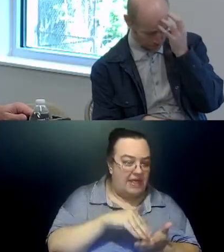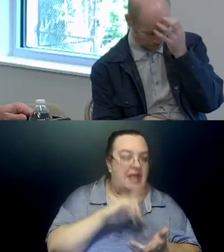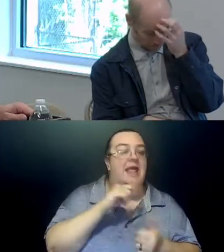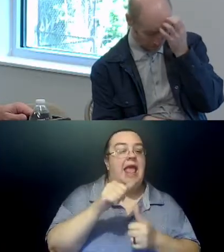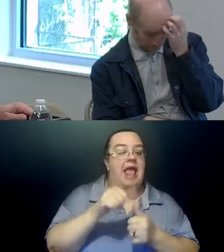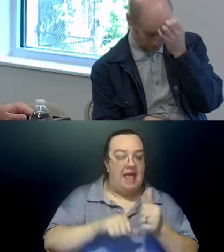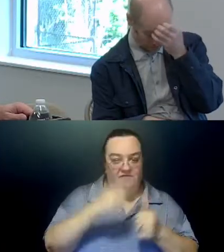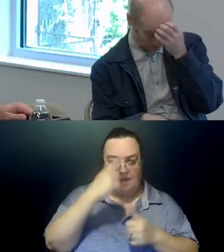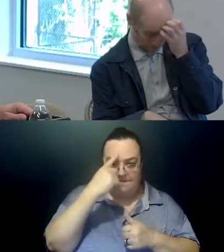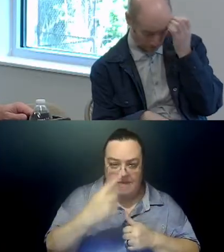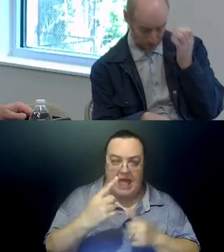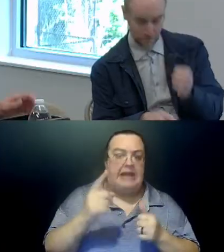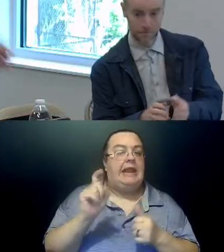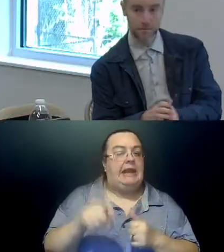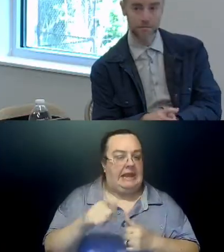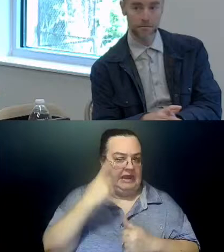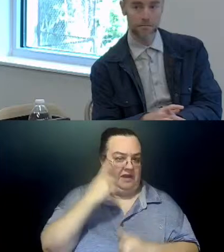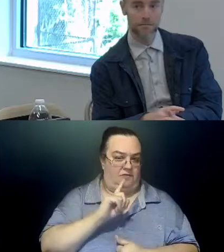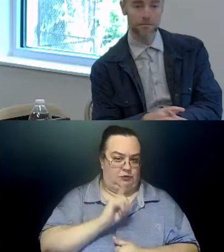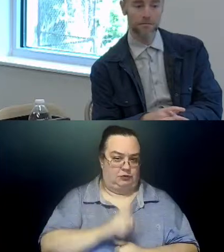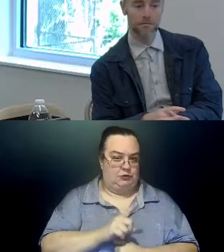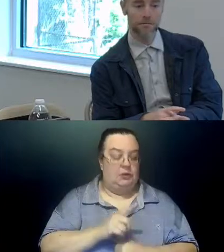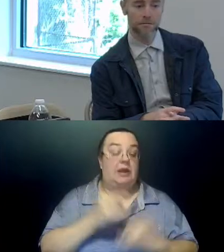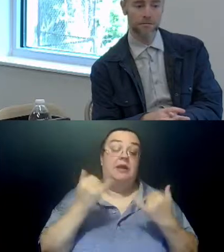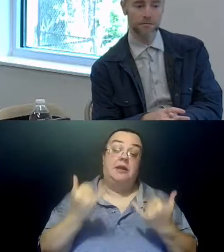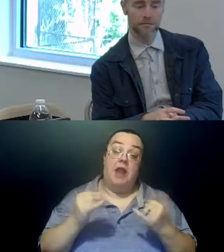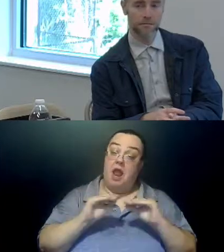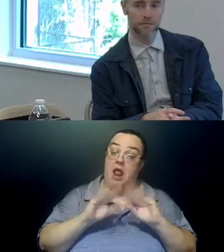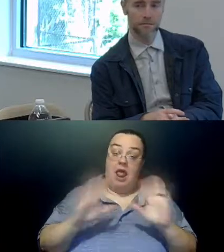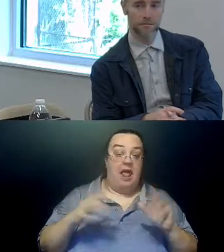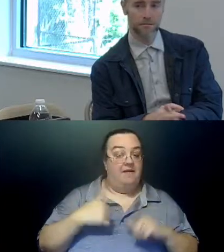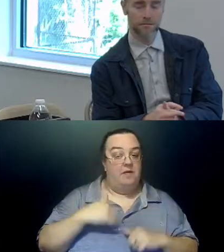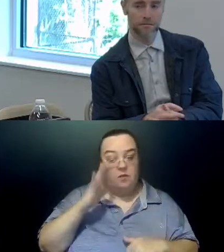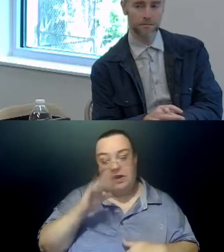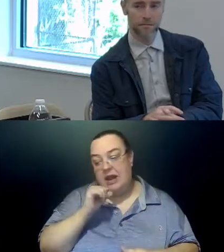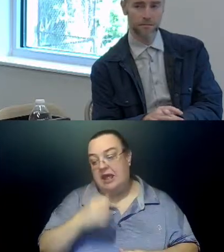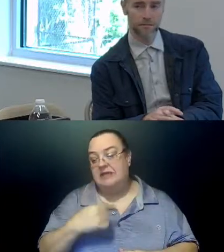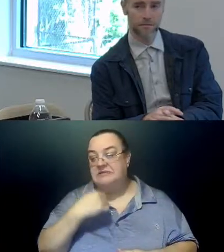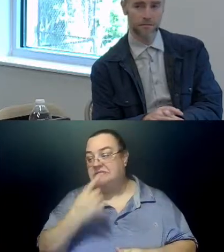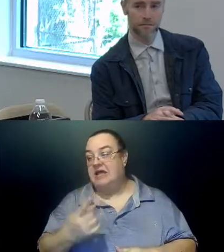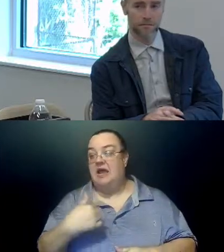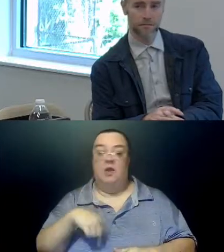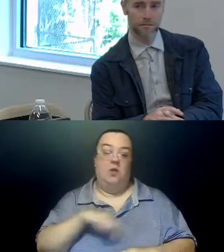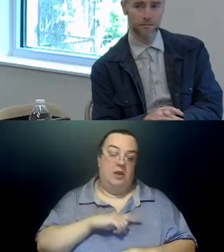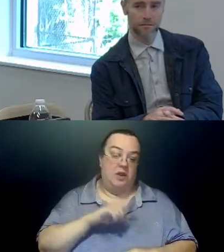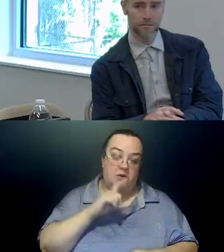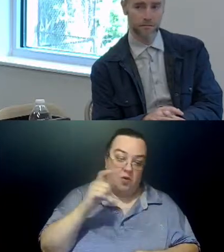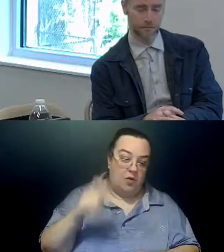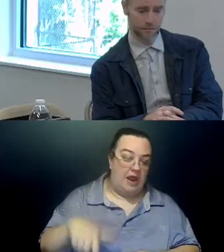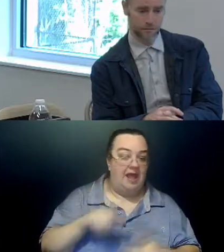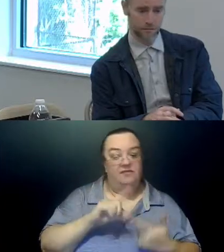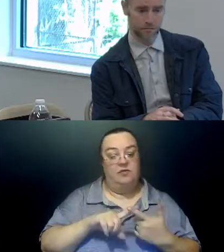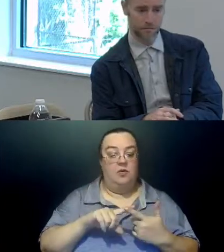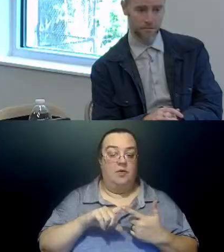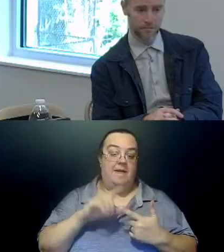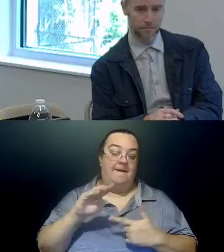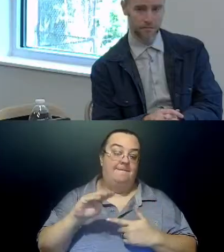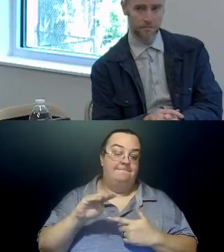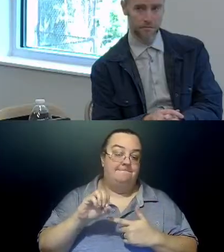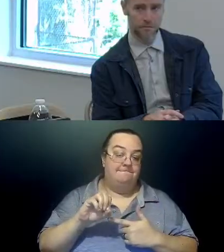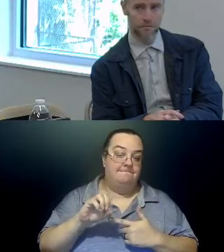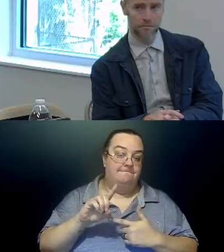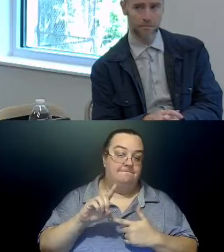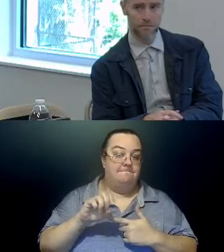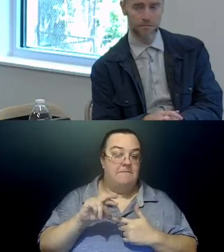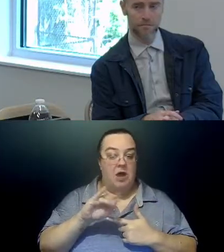desperately needed. Now, obviously, I'm not going to say, we don't have to modernize the workforce, the work department, the